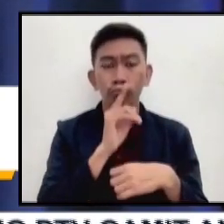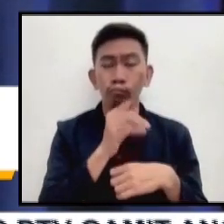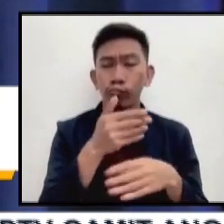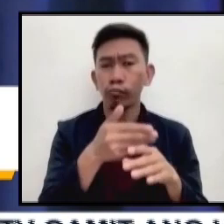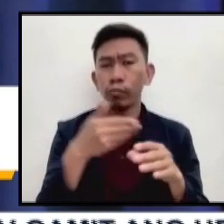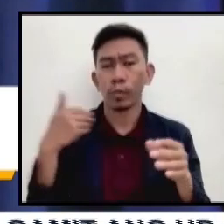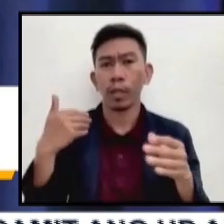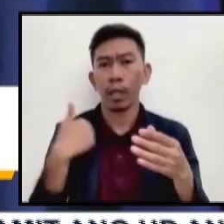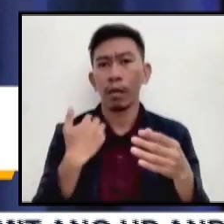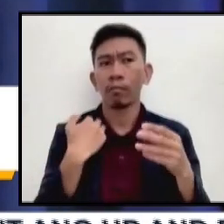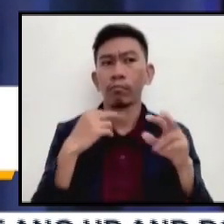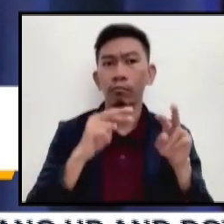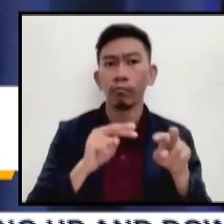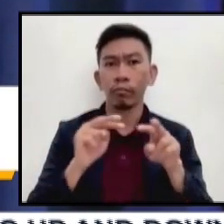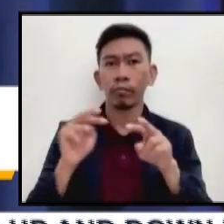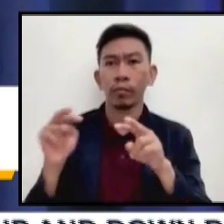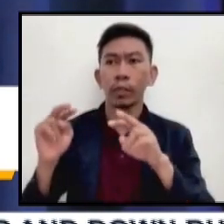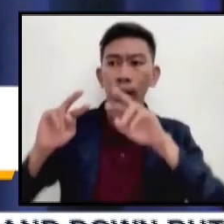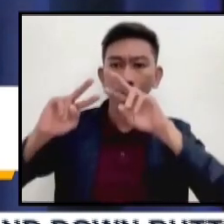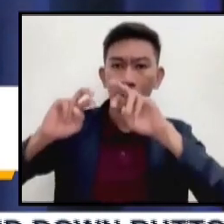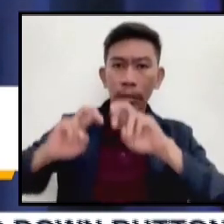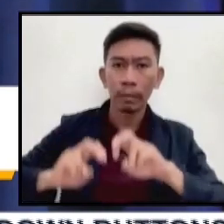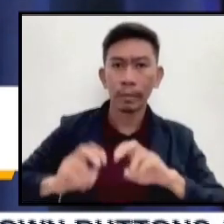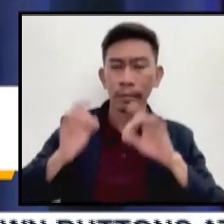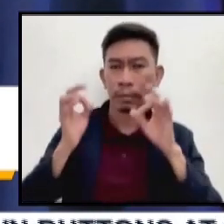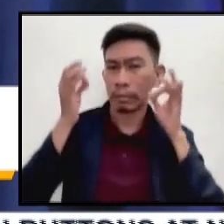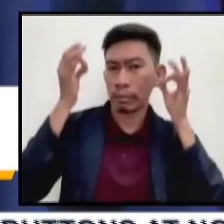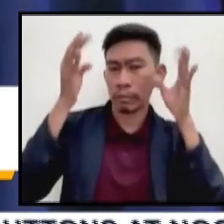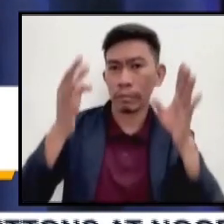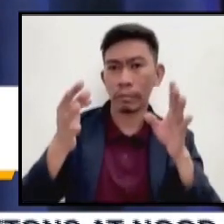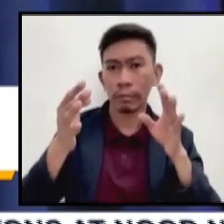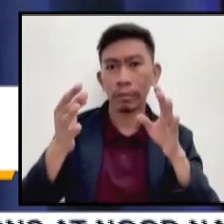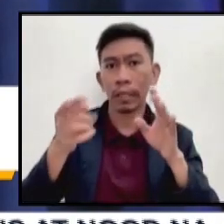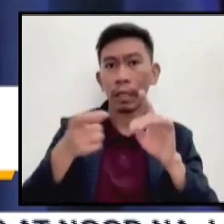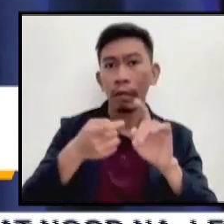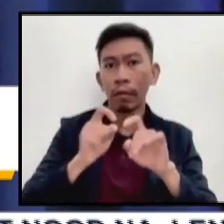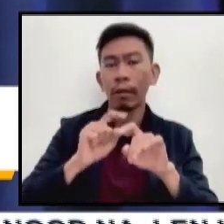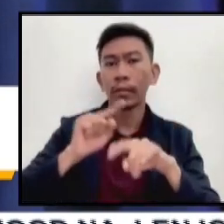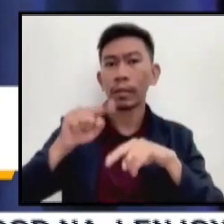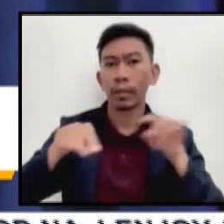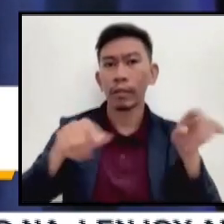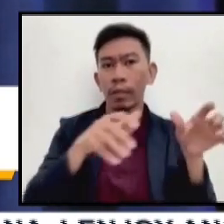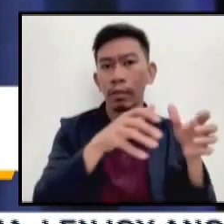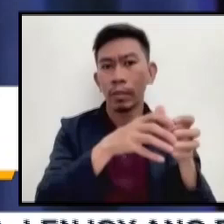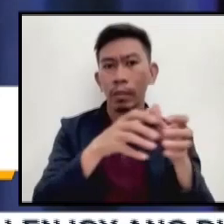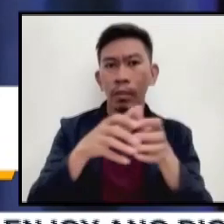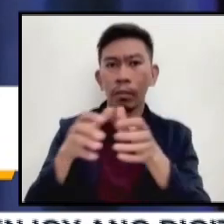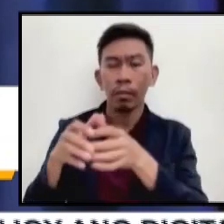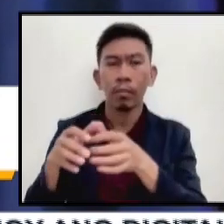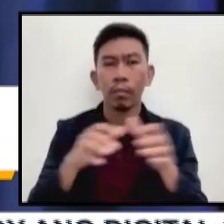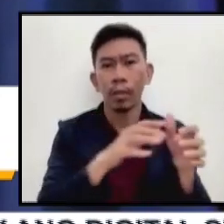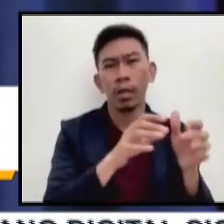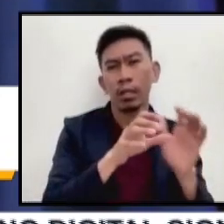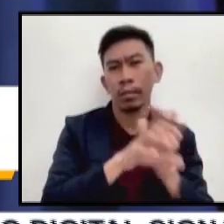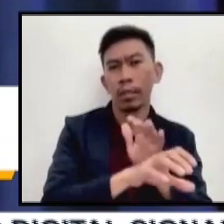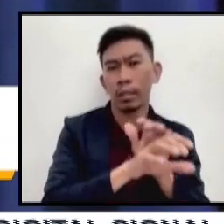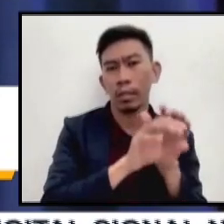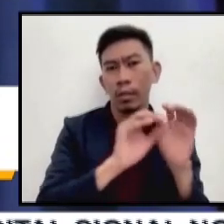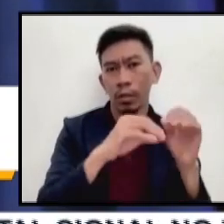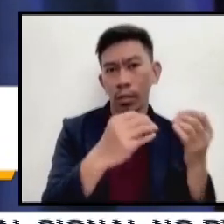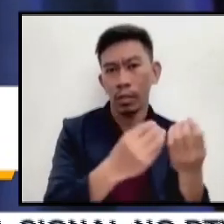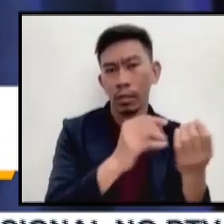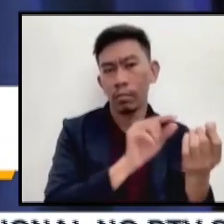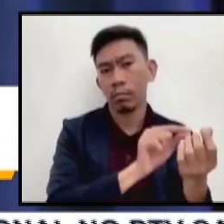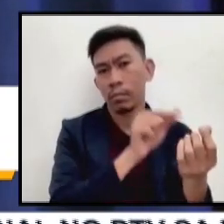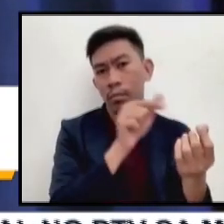regular threats coming from all sectors, from criminal organizations and